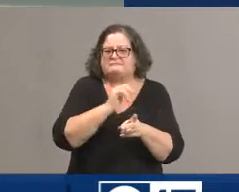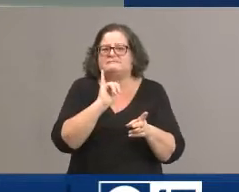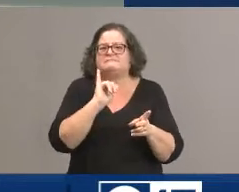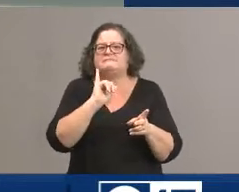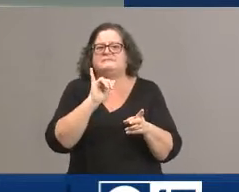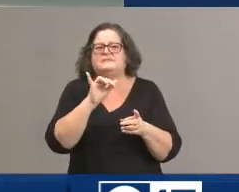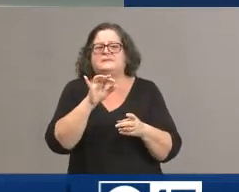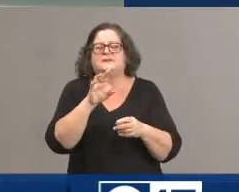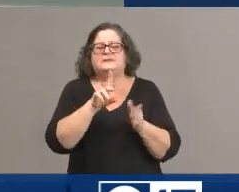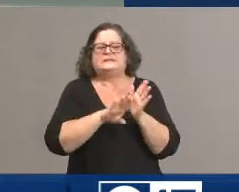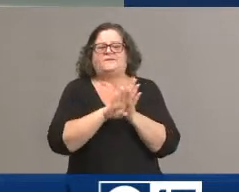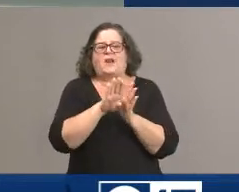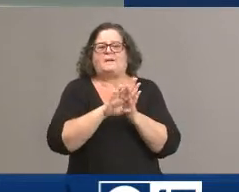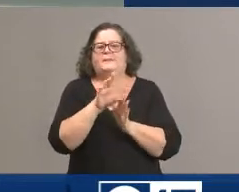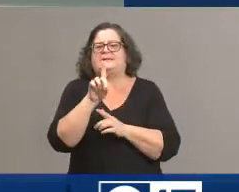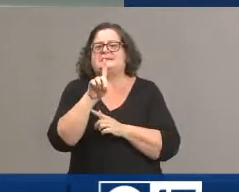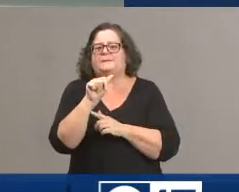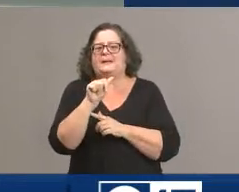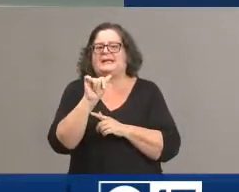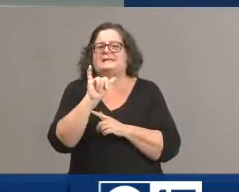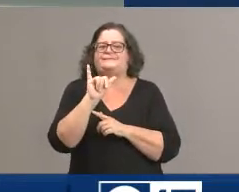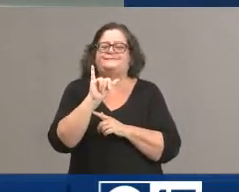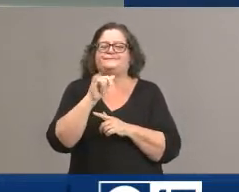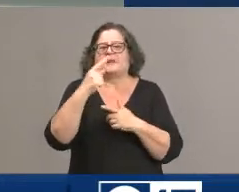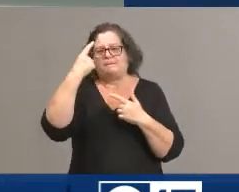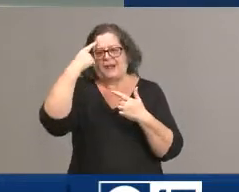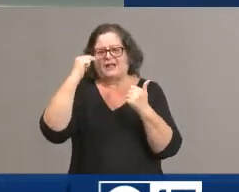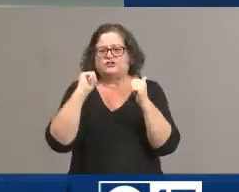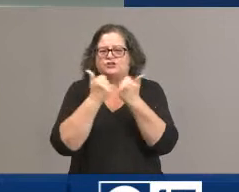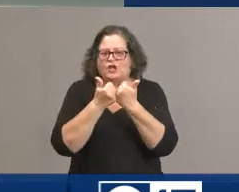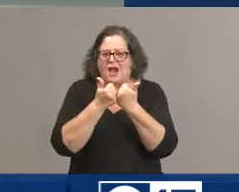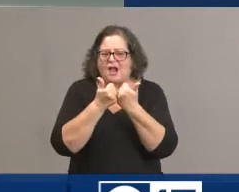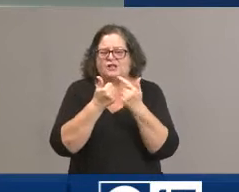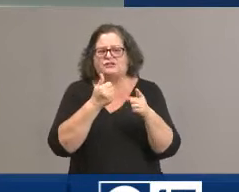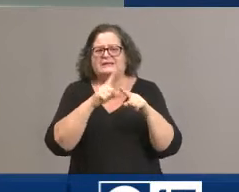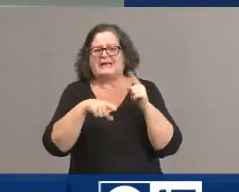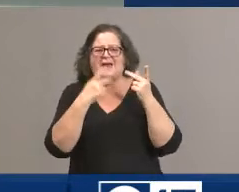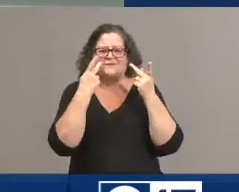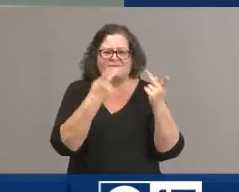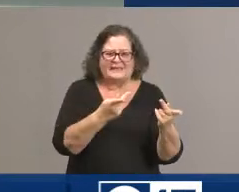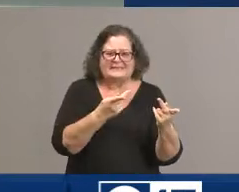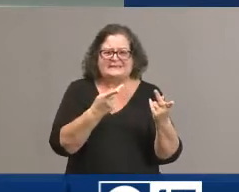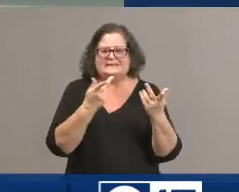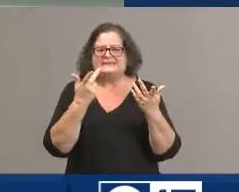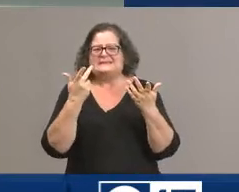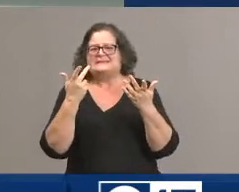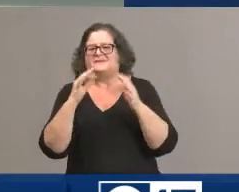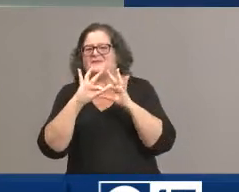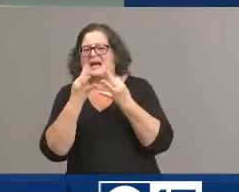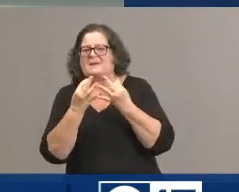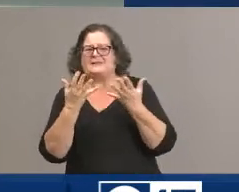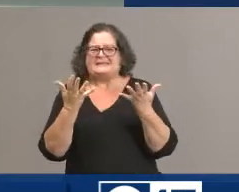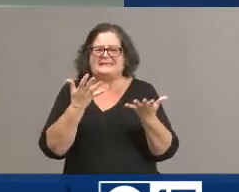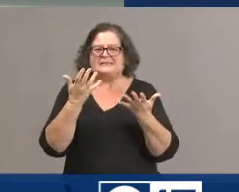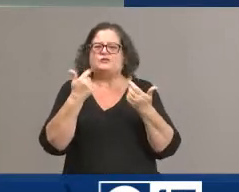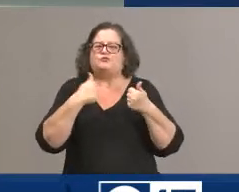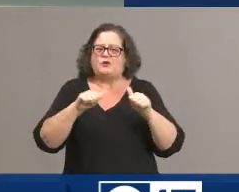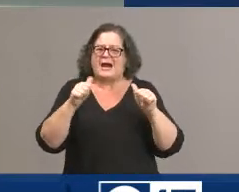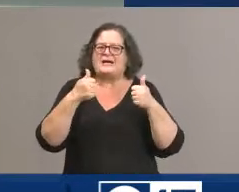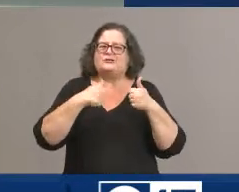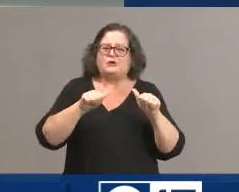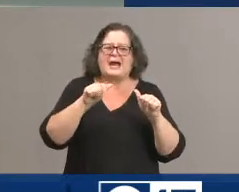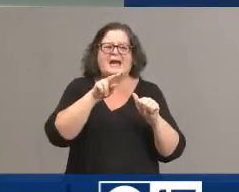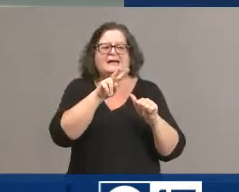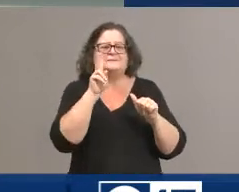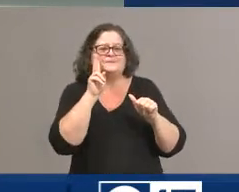to happen. We will resume that as soon as it's safe. So if you want to see mom or dad or noni